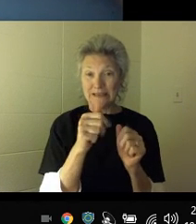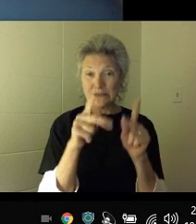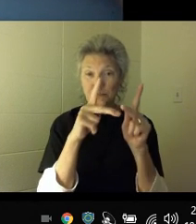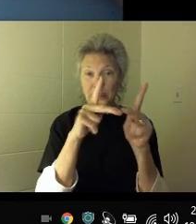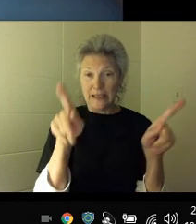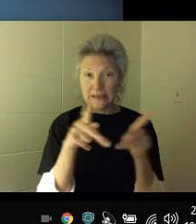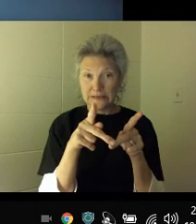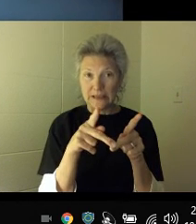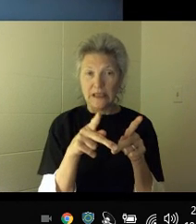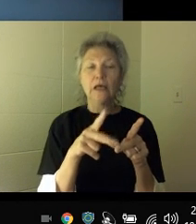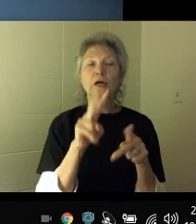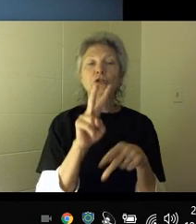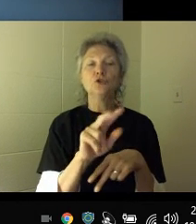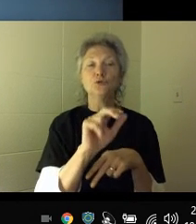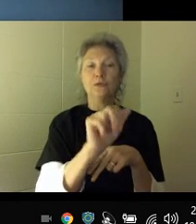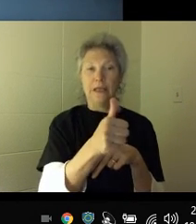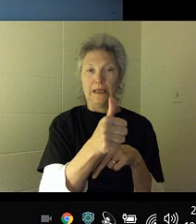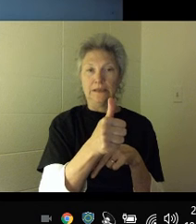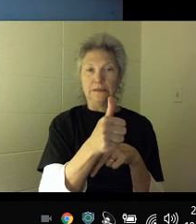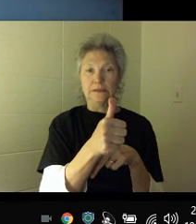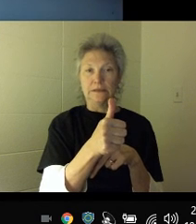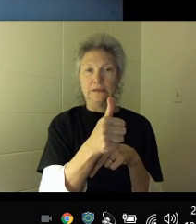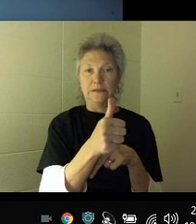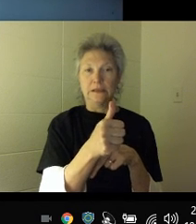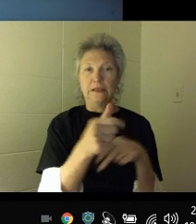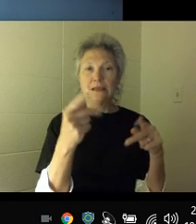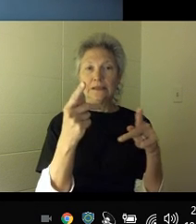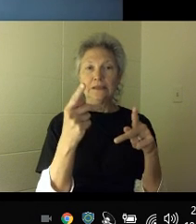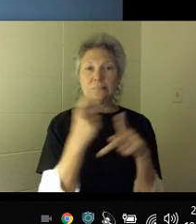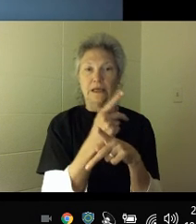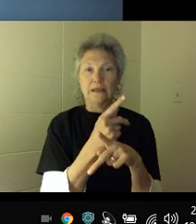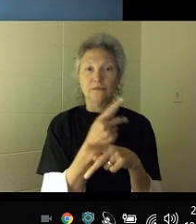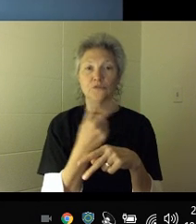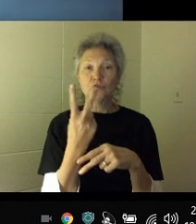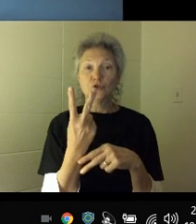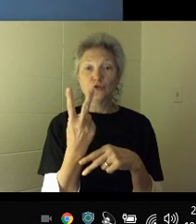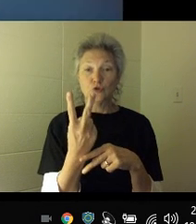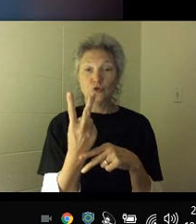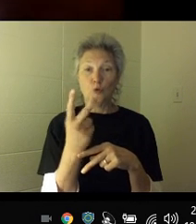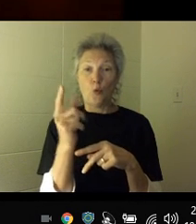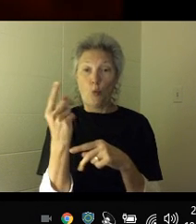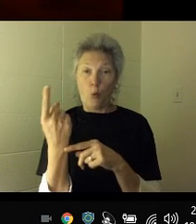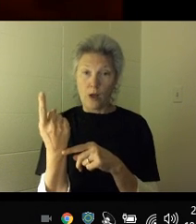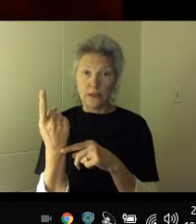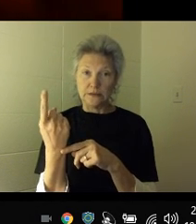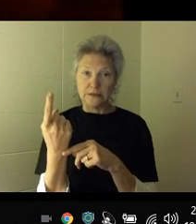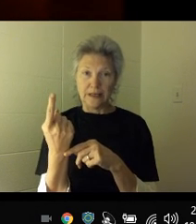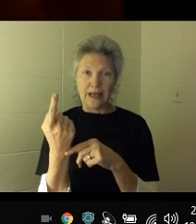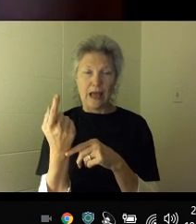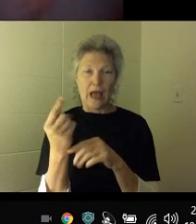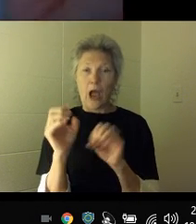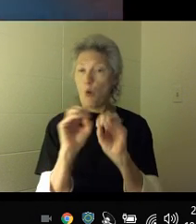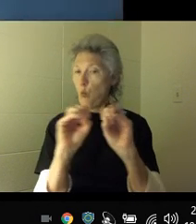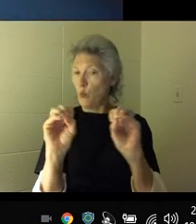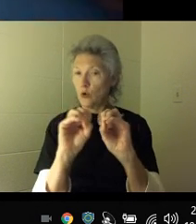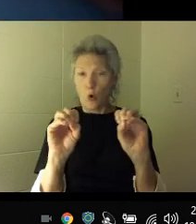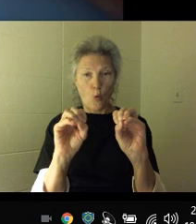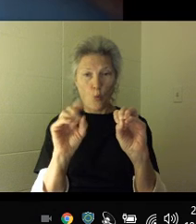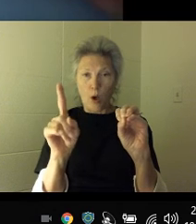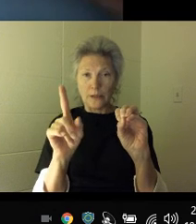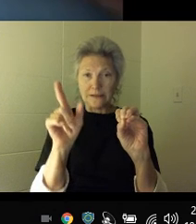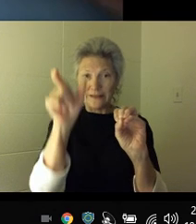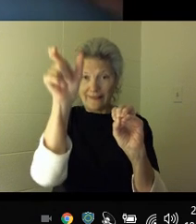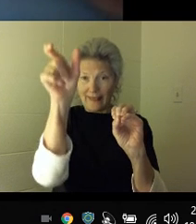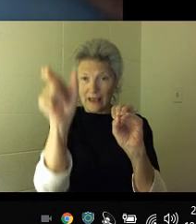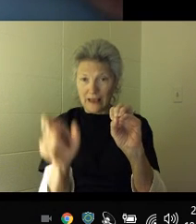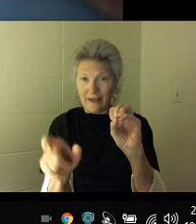and 26. I know that when I multiply tens by ones, I'm not going to have any ones, okay?